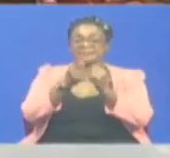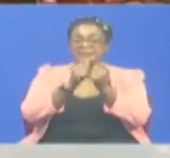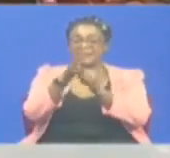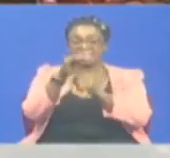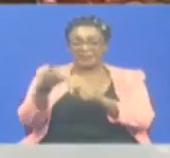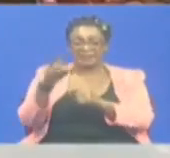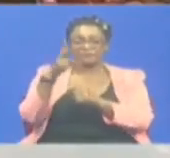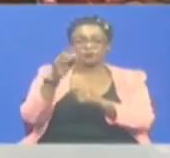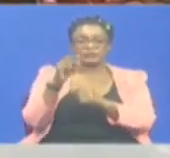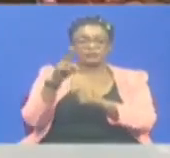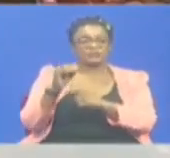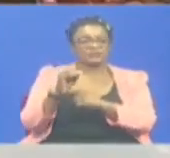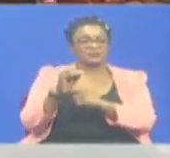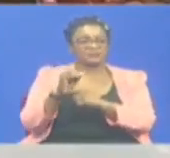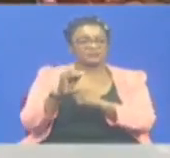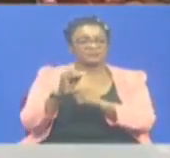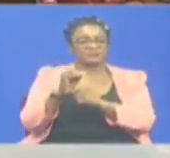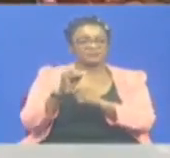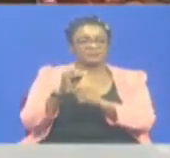of 2020.